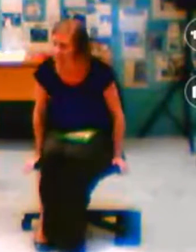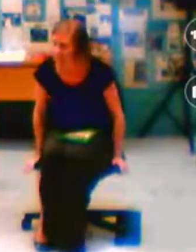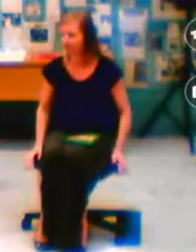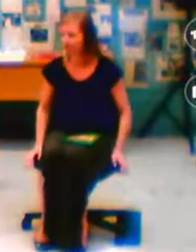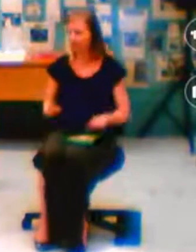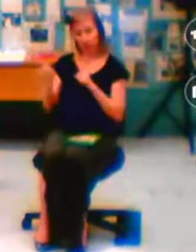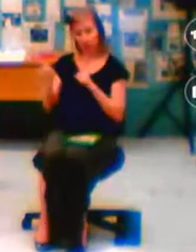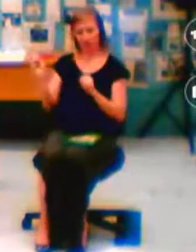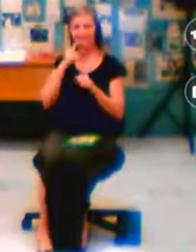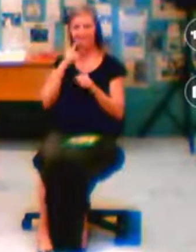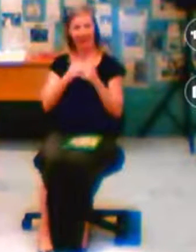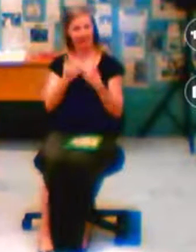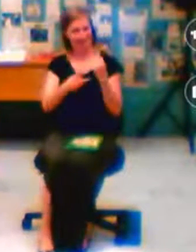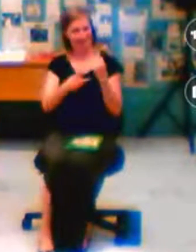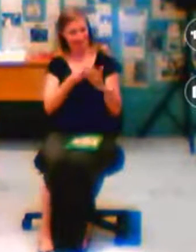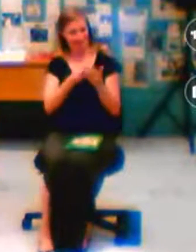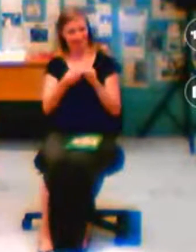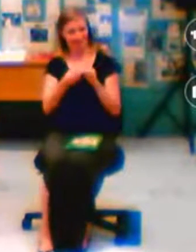But I don't deliver babies, so.